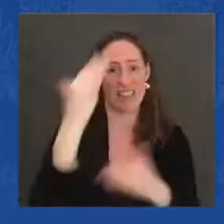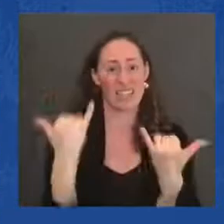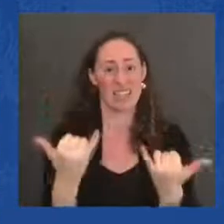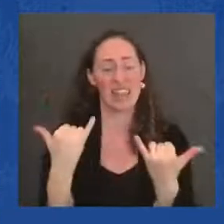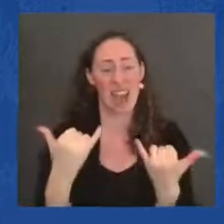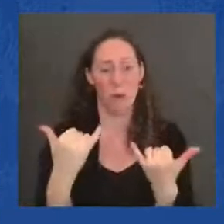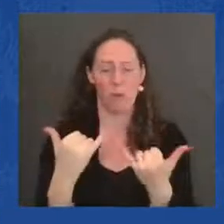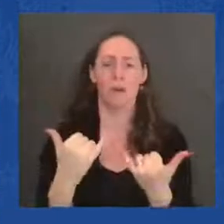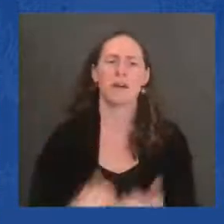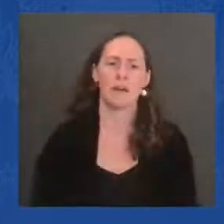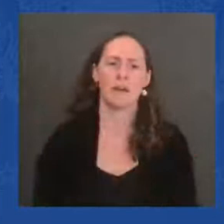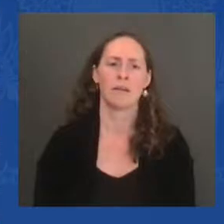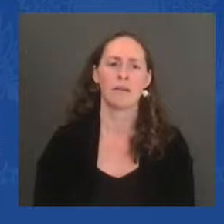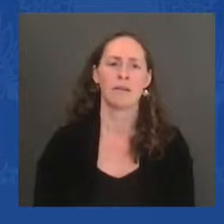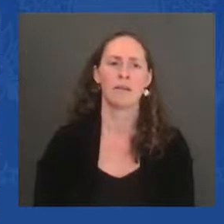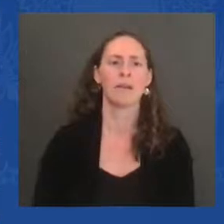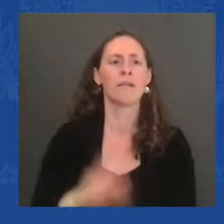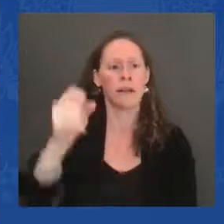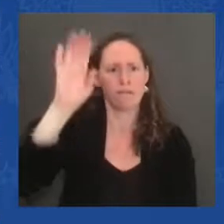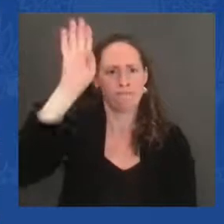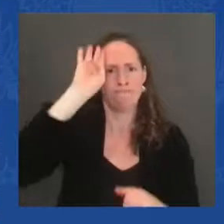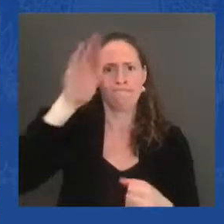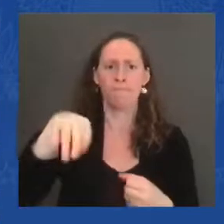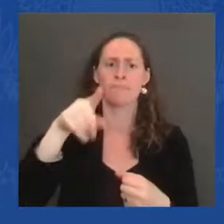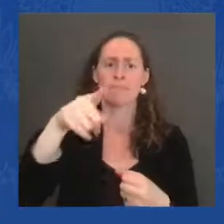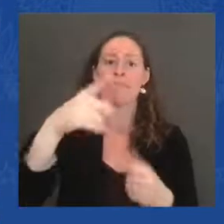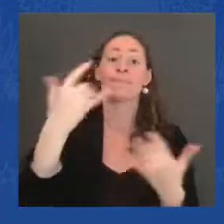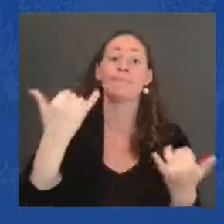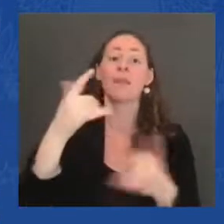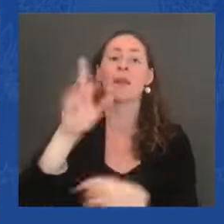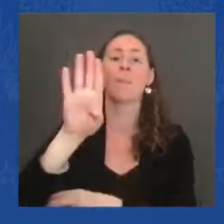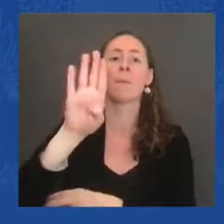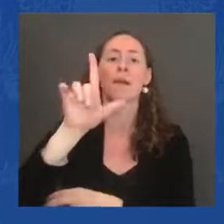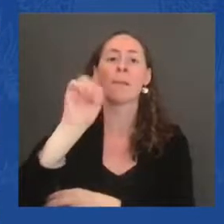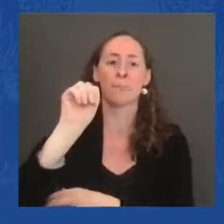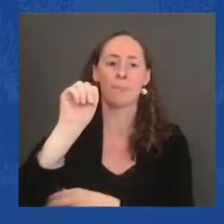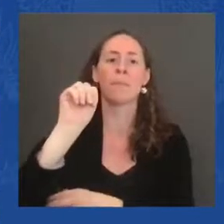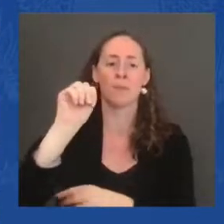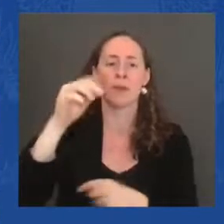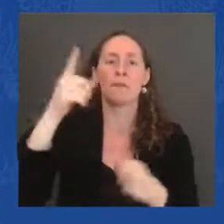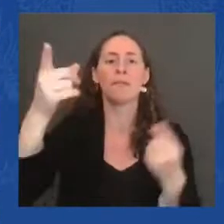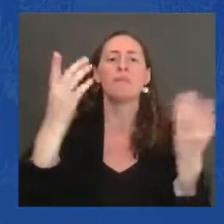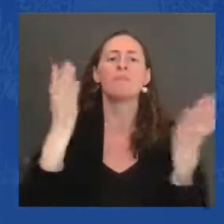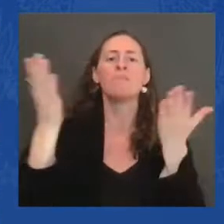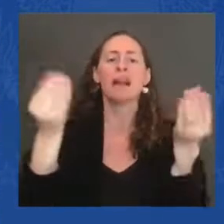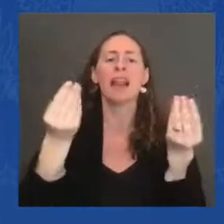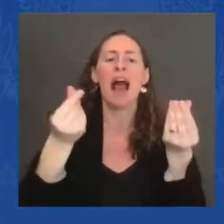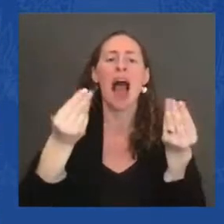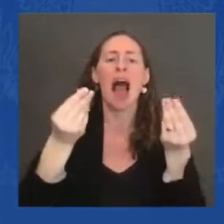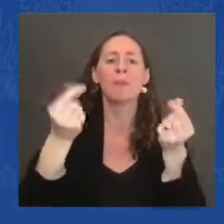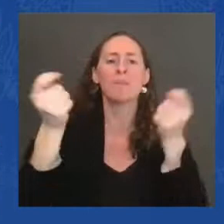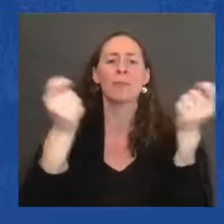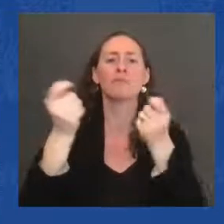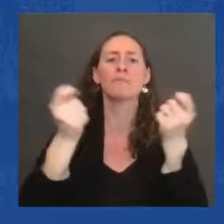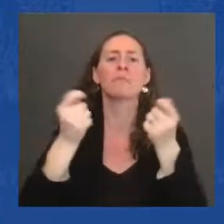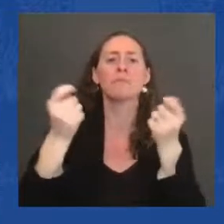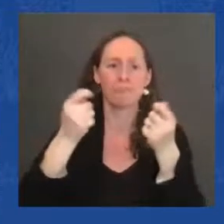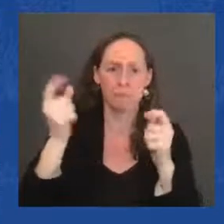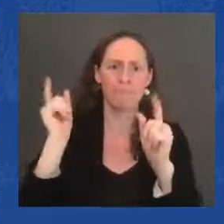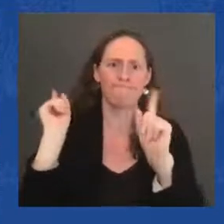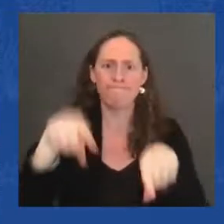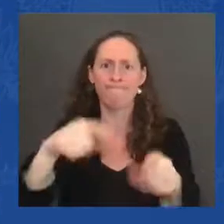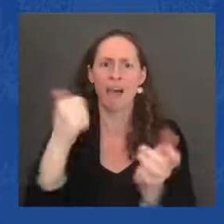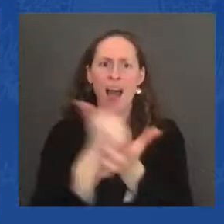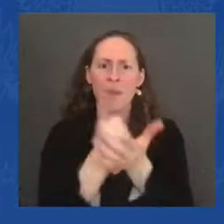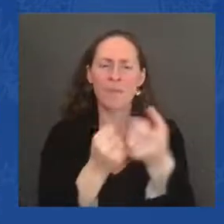times we'll do a lot of great work and then it'll get hung up in court for sometimes very minor reasons. If you can